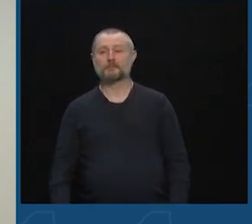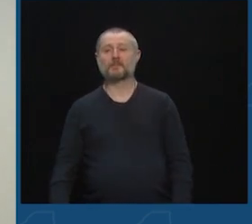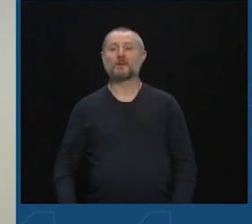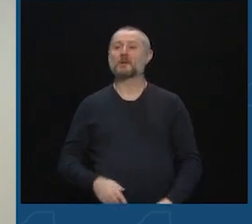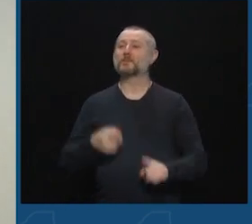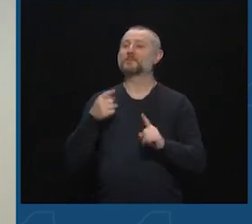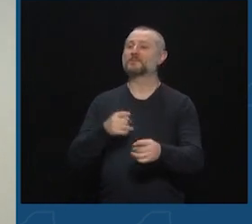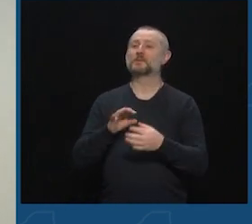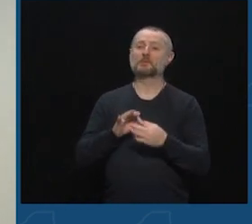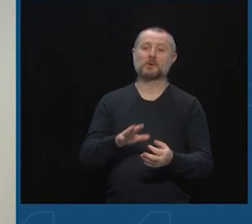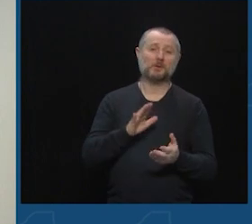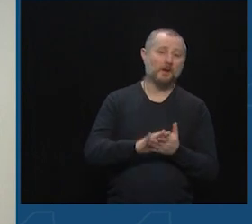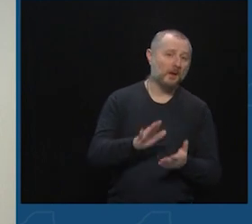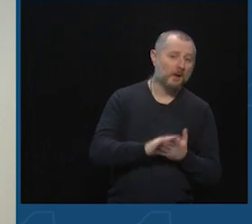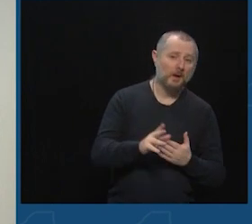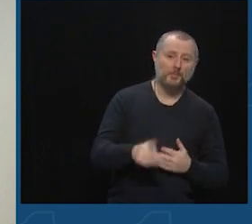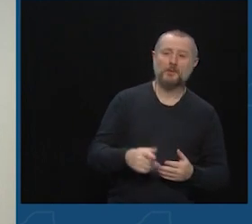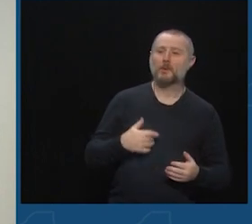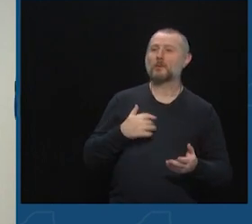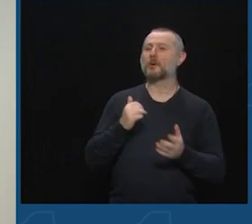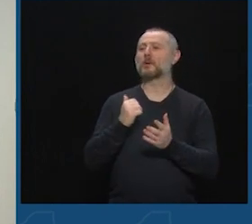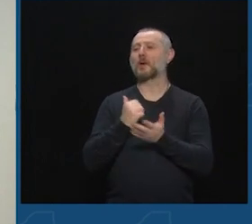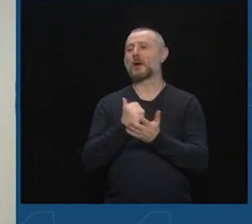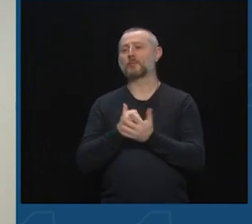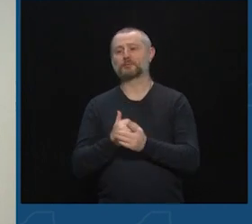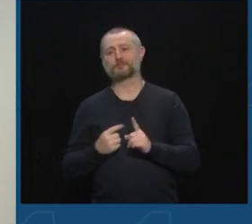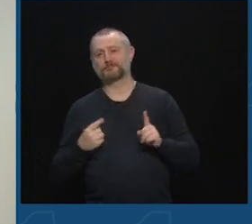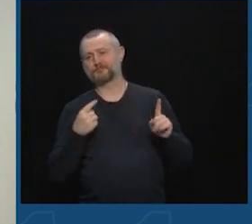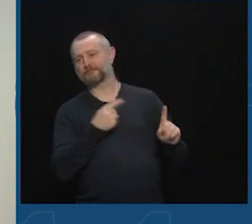recovery, you can direct them to the utility companies, Jackie